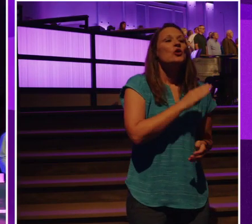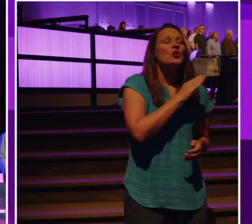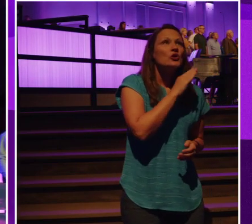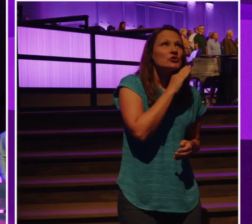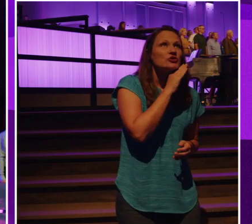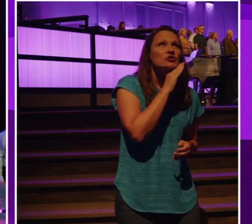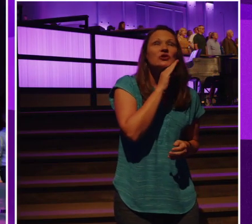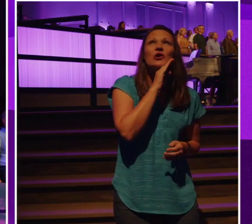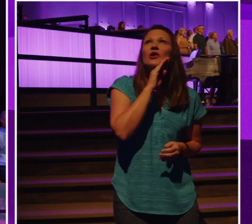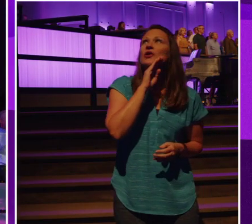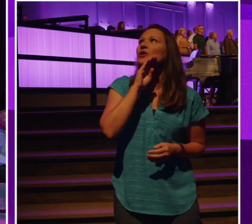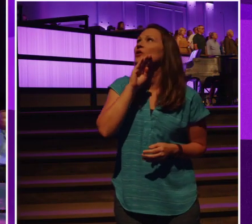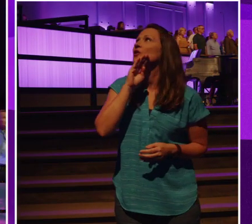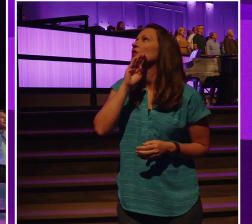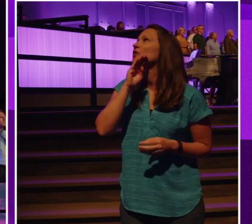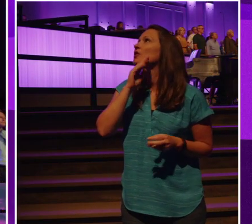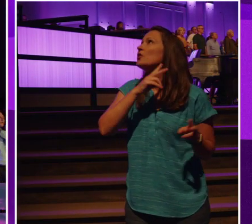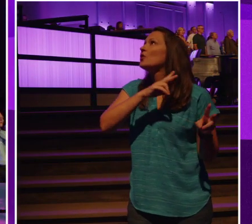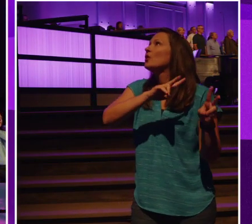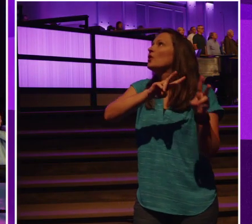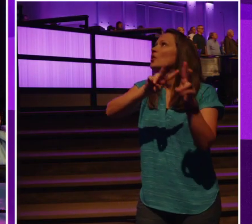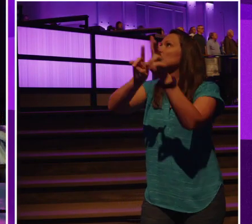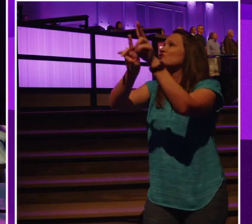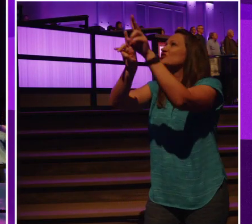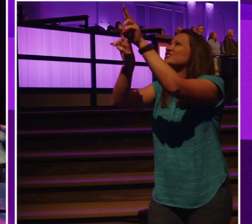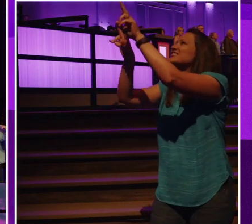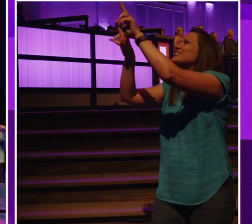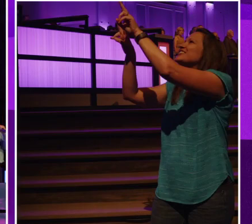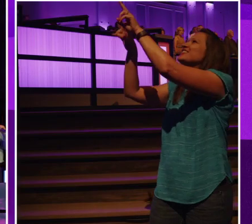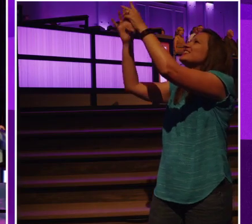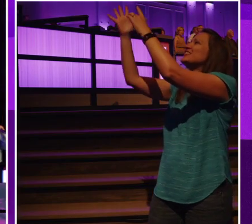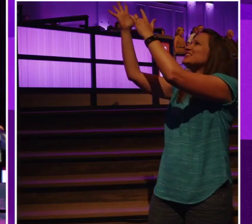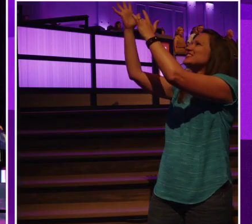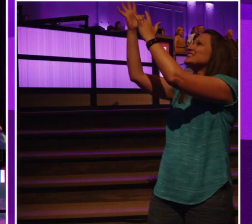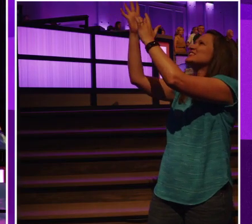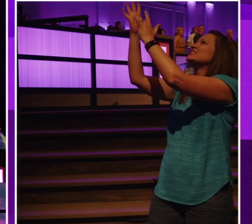Turn your eyes upon